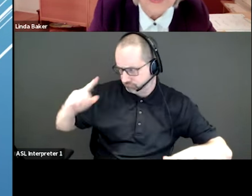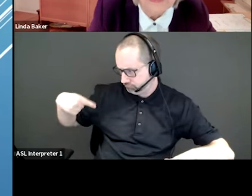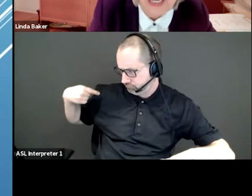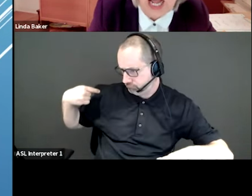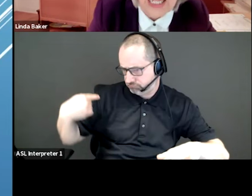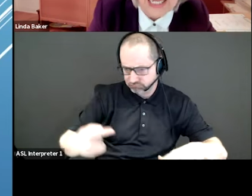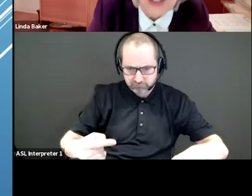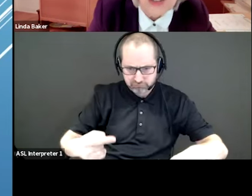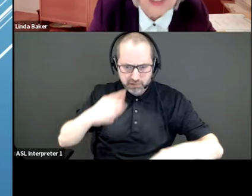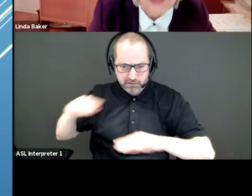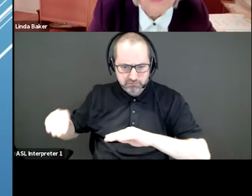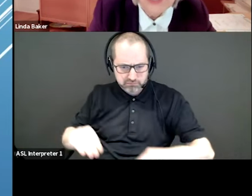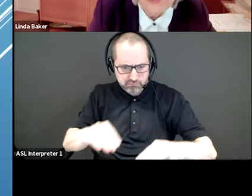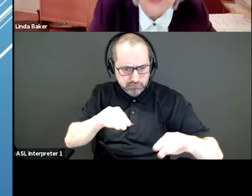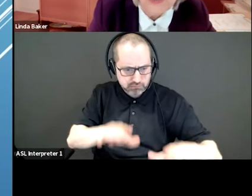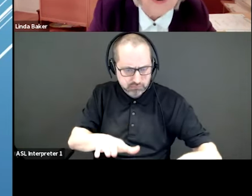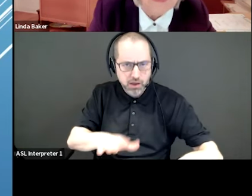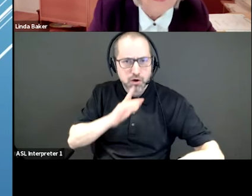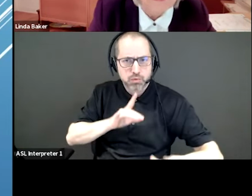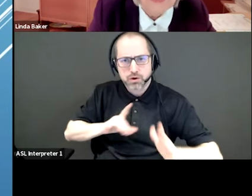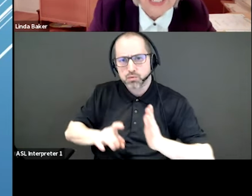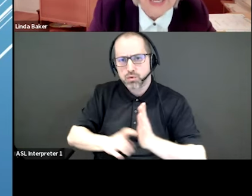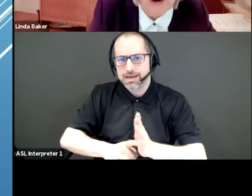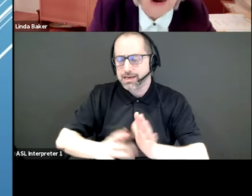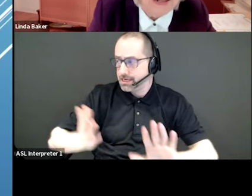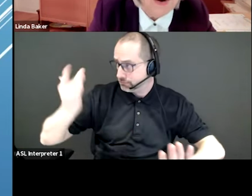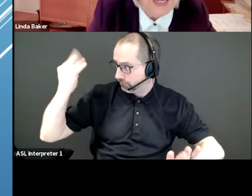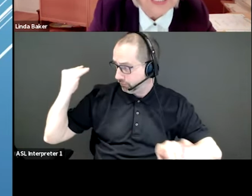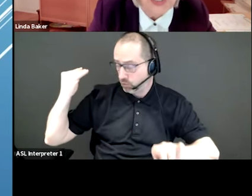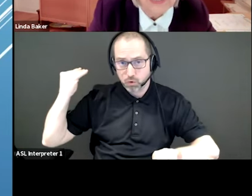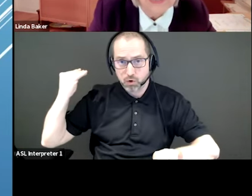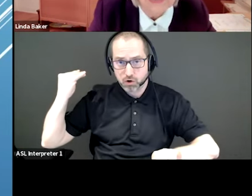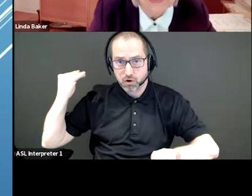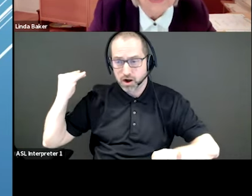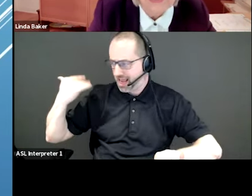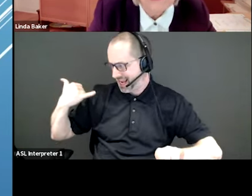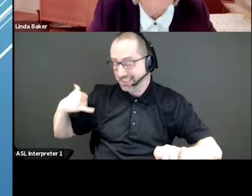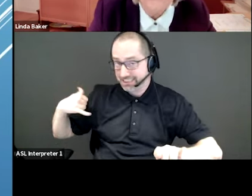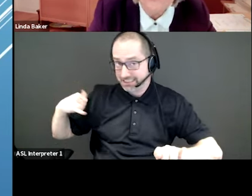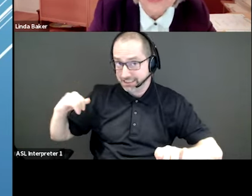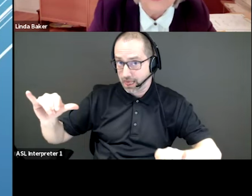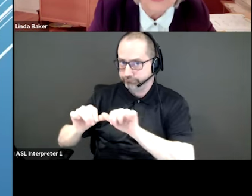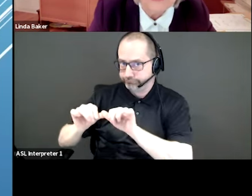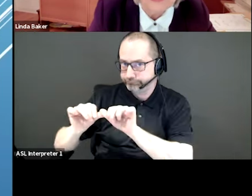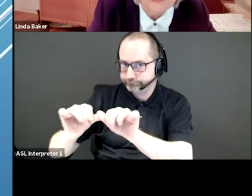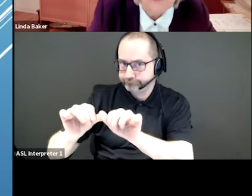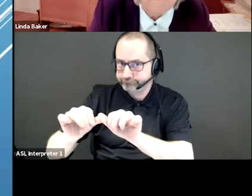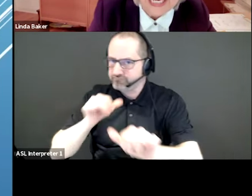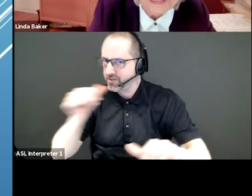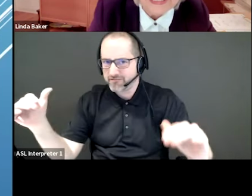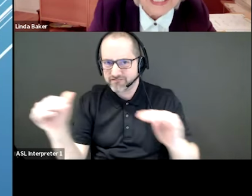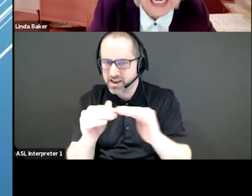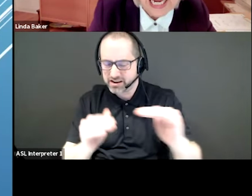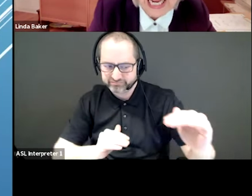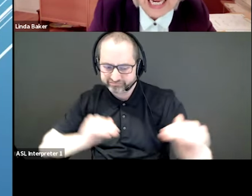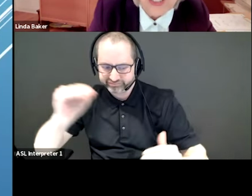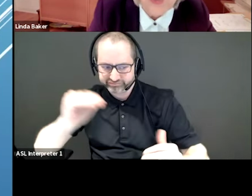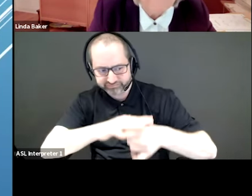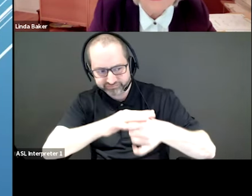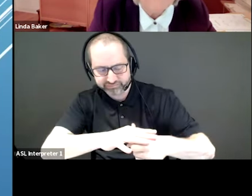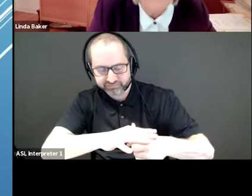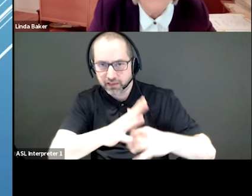we acknowledge the historical and ongoing injustices that First Nations, Métis,